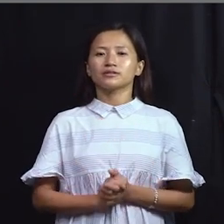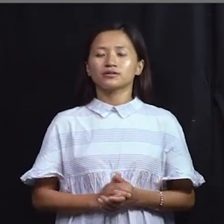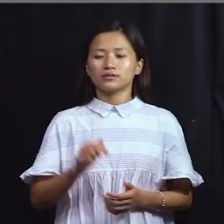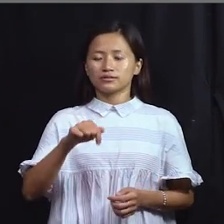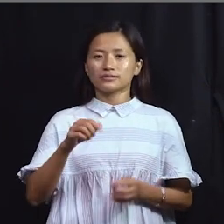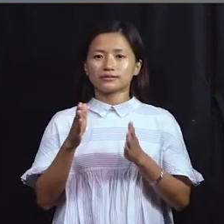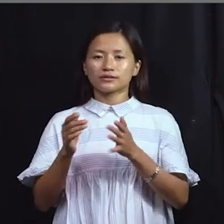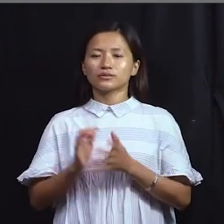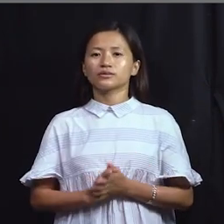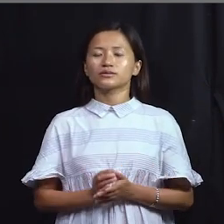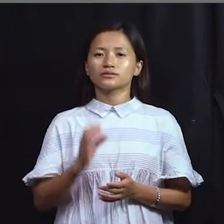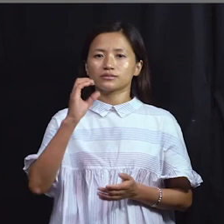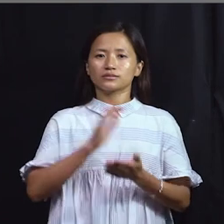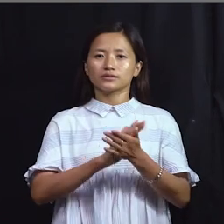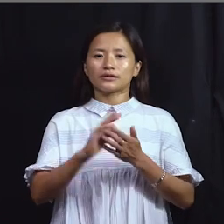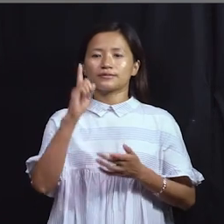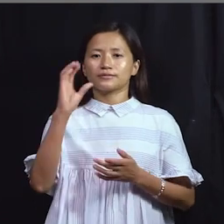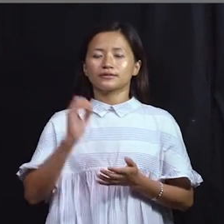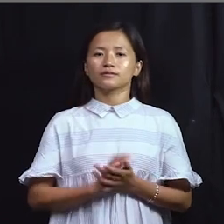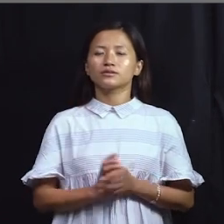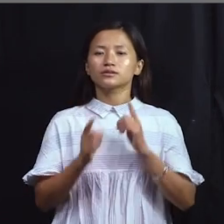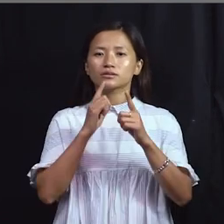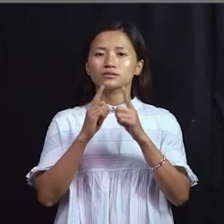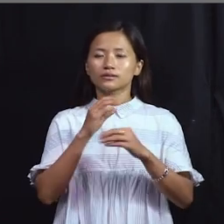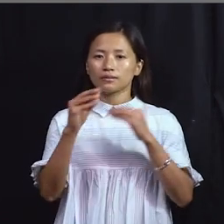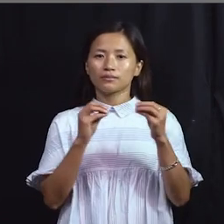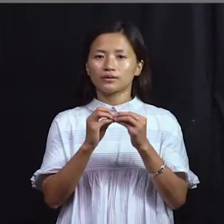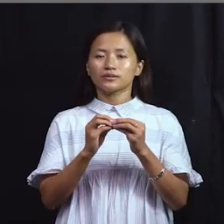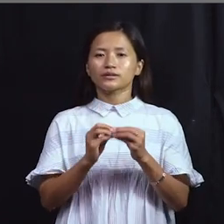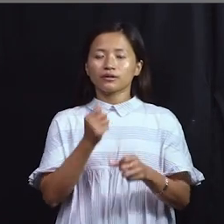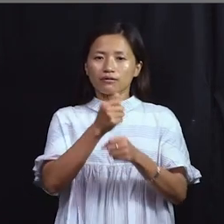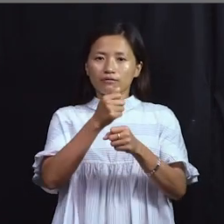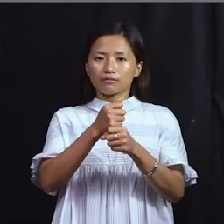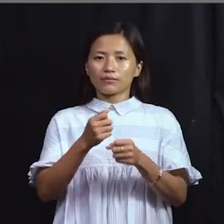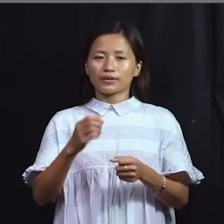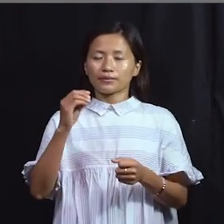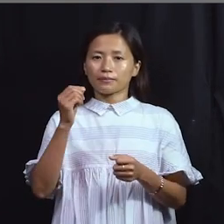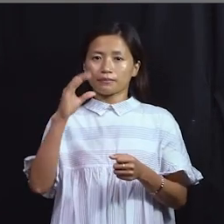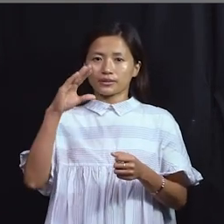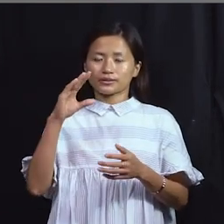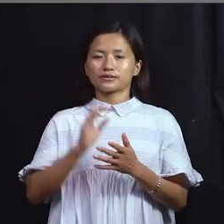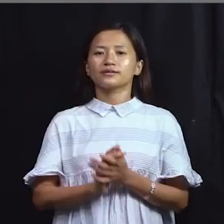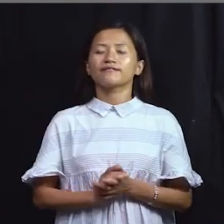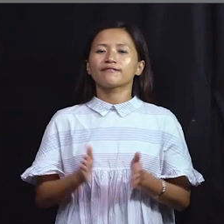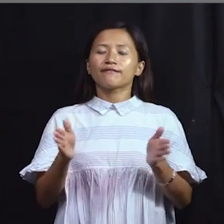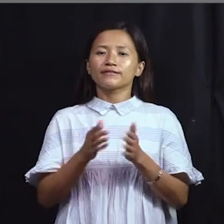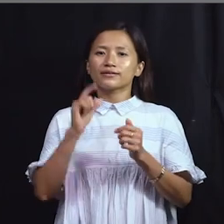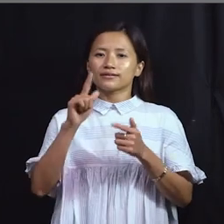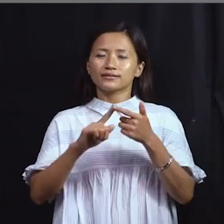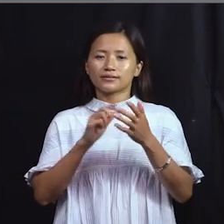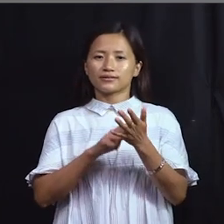will discuss chapter 10. Chapter 10, it talks about government budget and it's very lengthy. I'm telling you, it's very